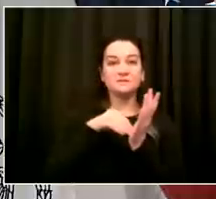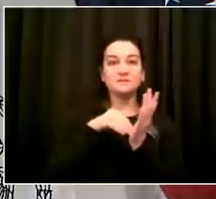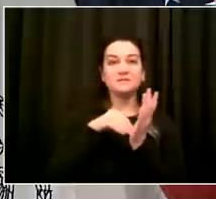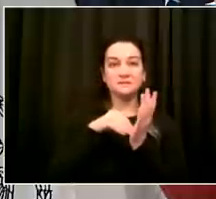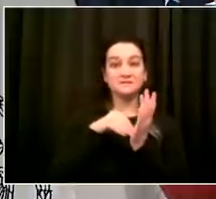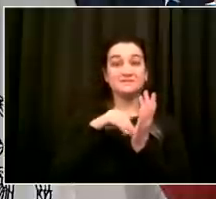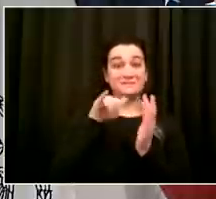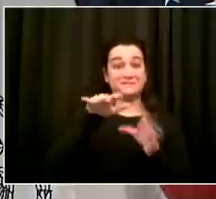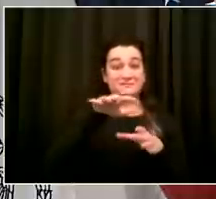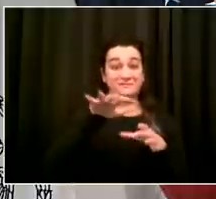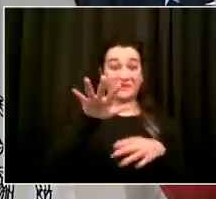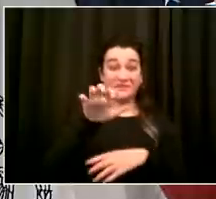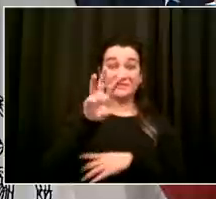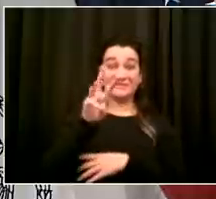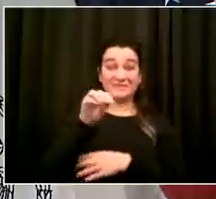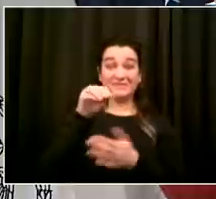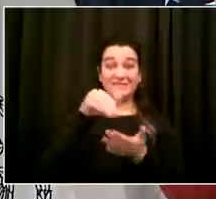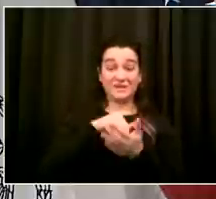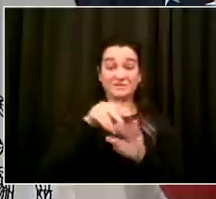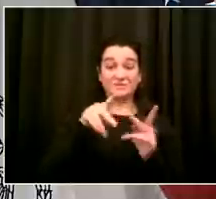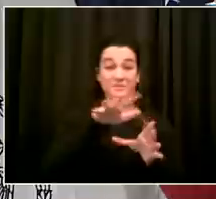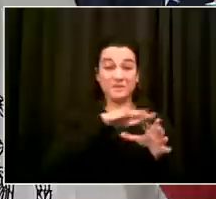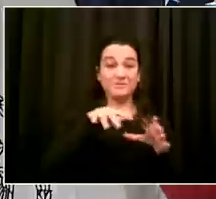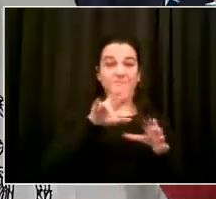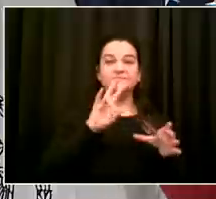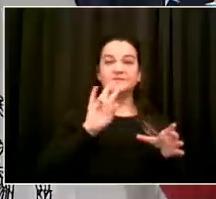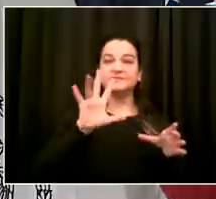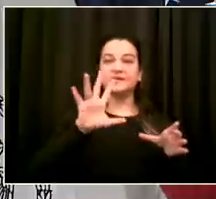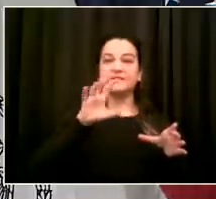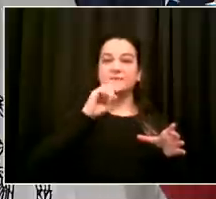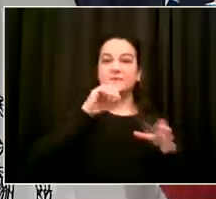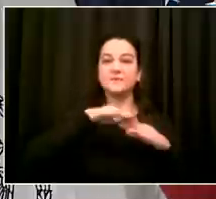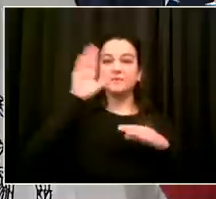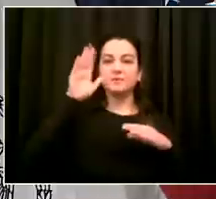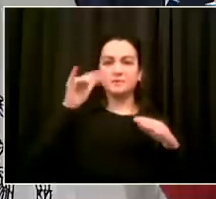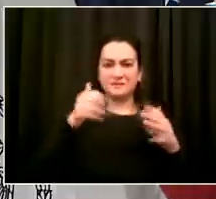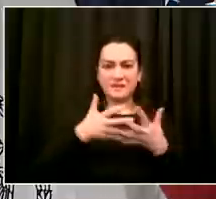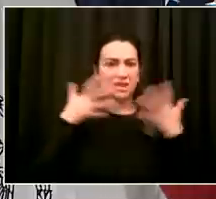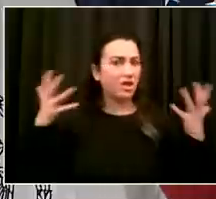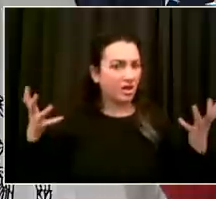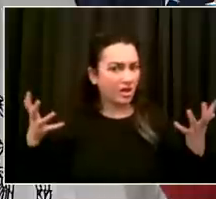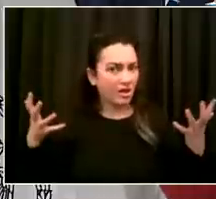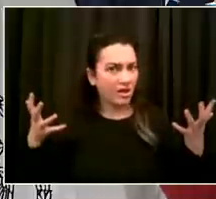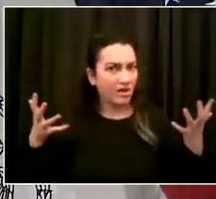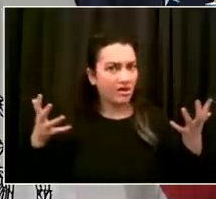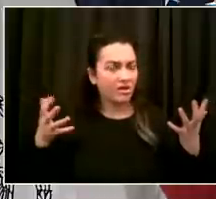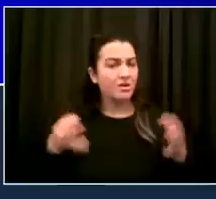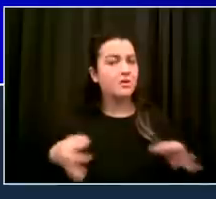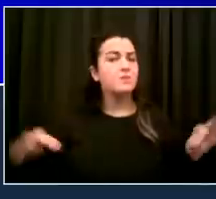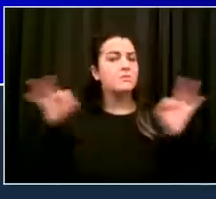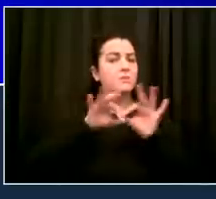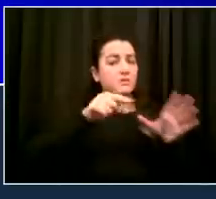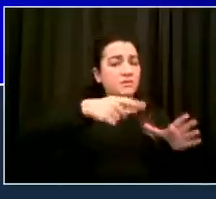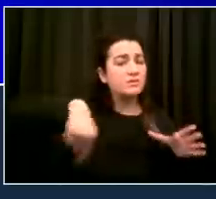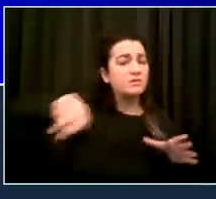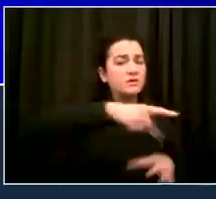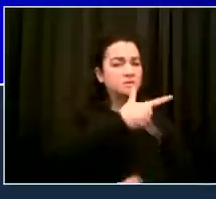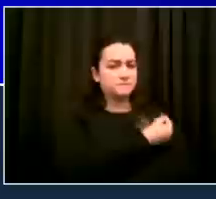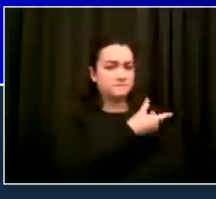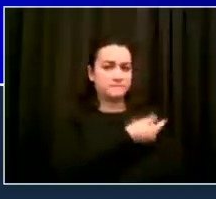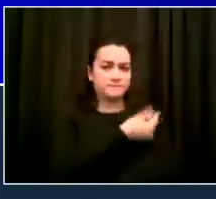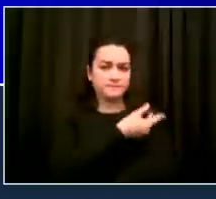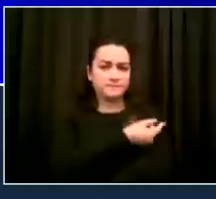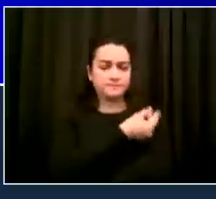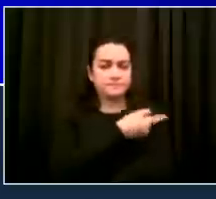focusing all over the city, massive outreach effort to reach them and connect them to the vaccine. We're going to do a special focus on public housing,